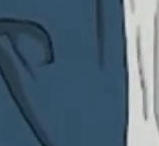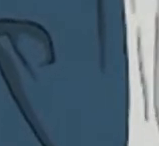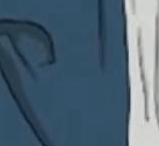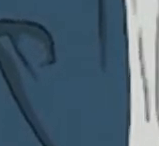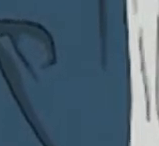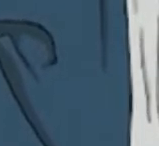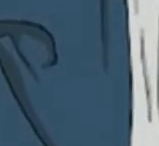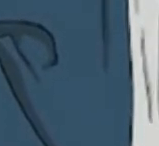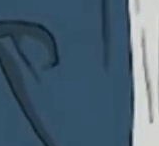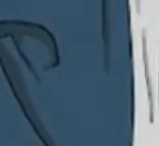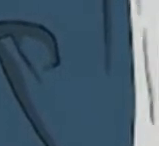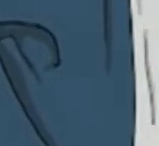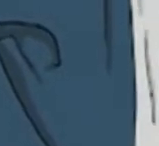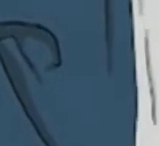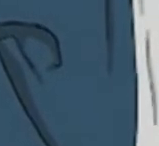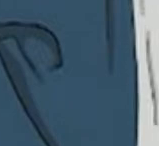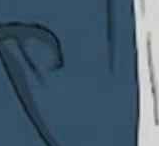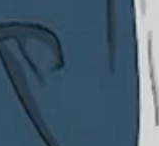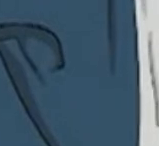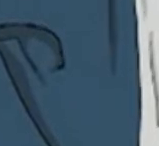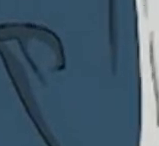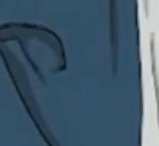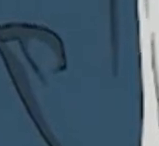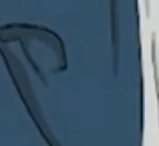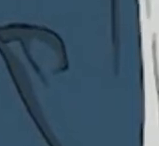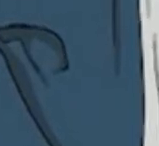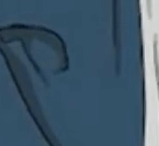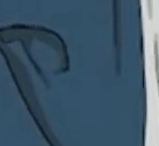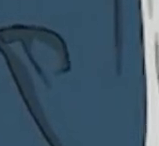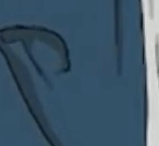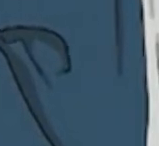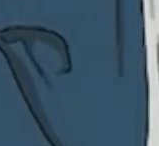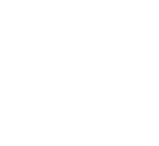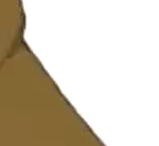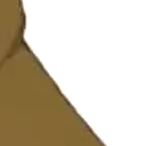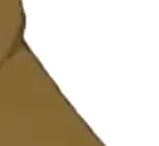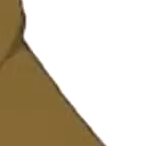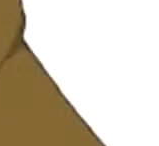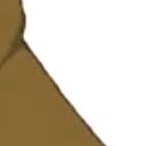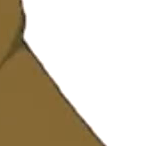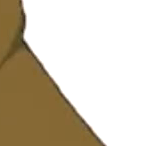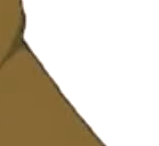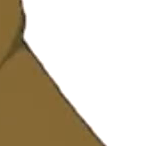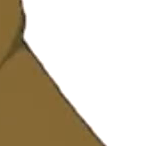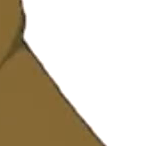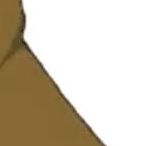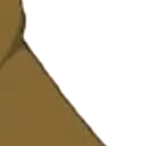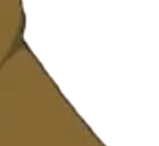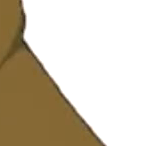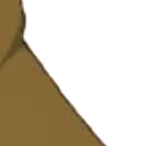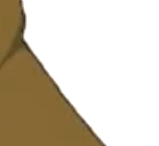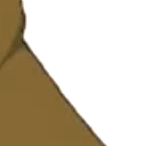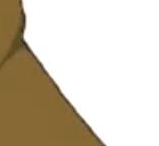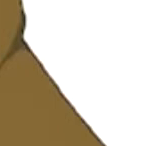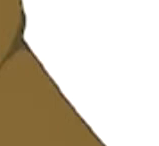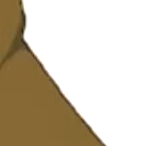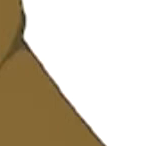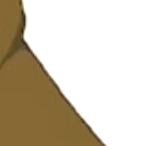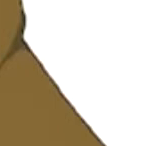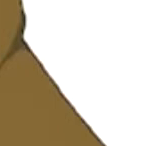sinners, now and at the hour of our death. Amen. To get Hail Mary, dial